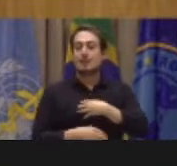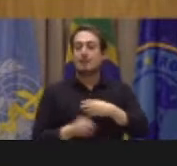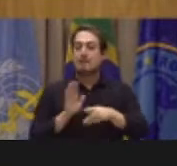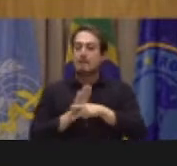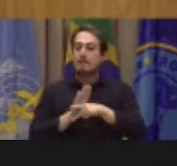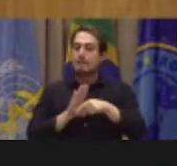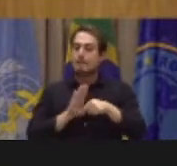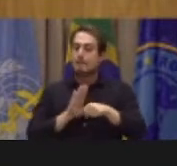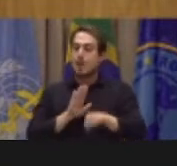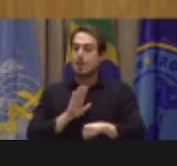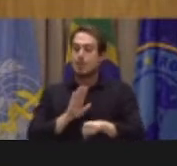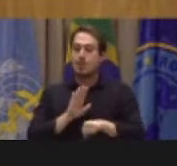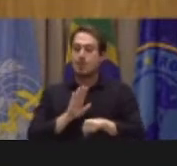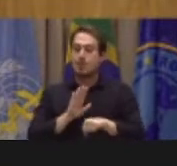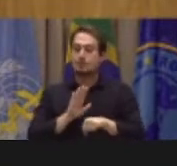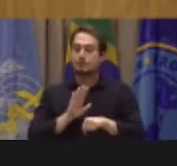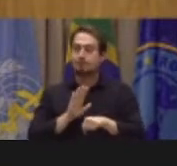of